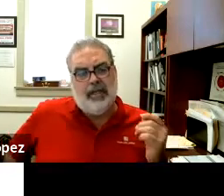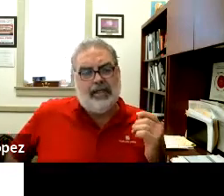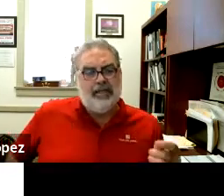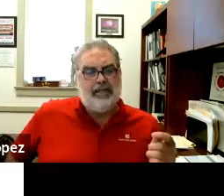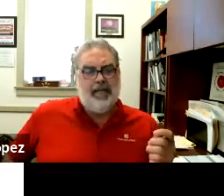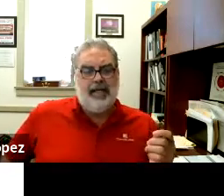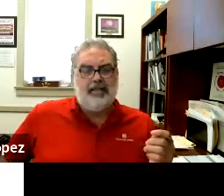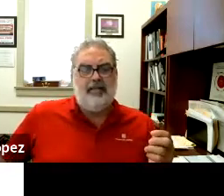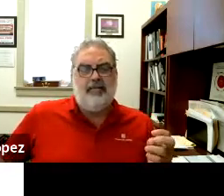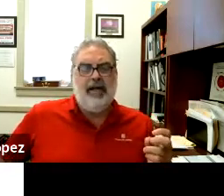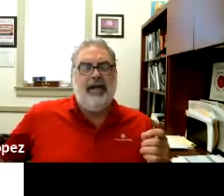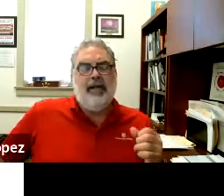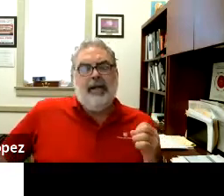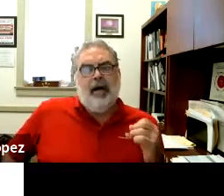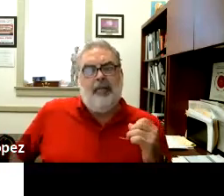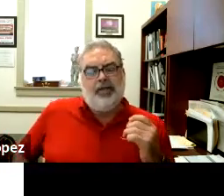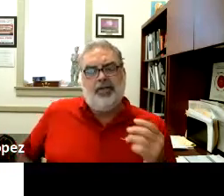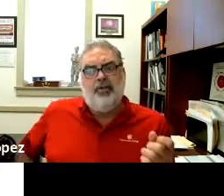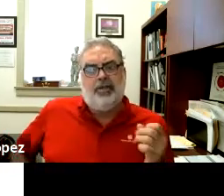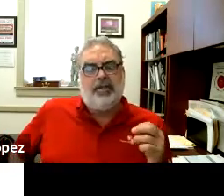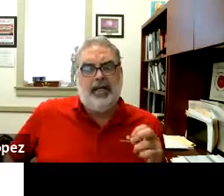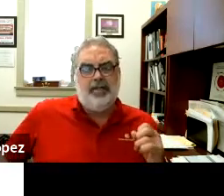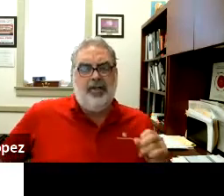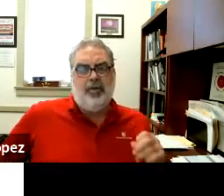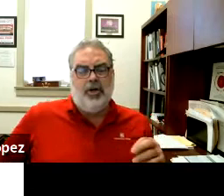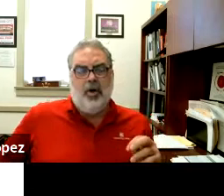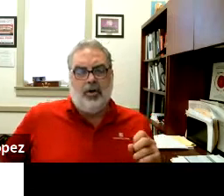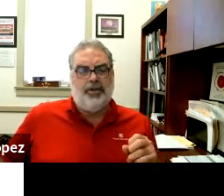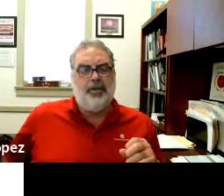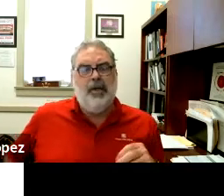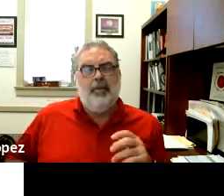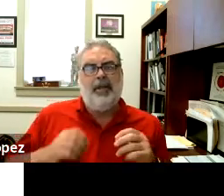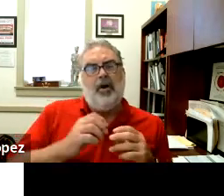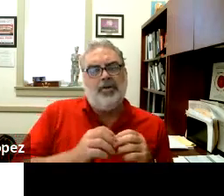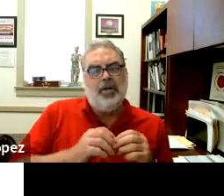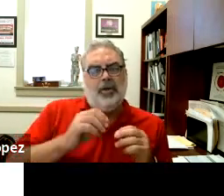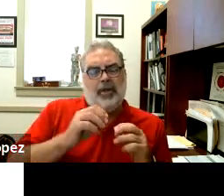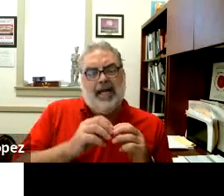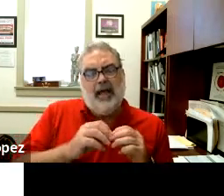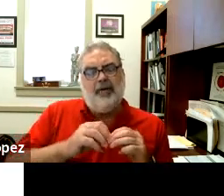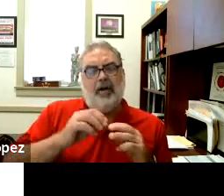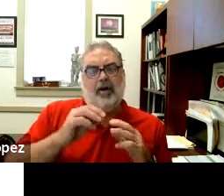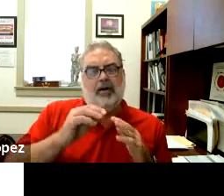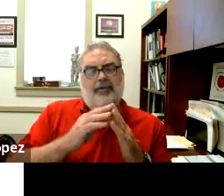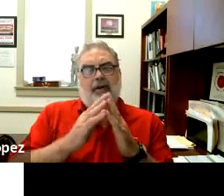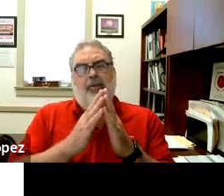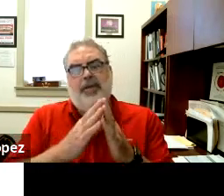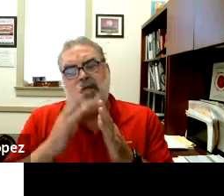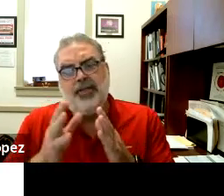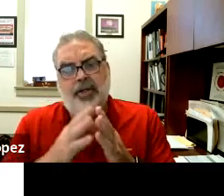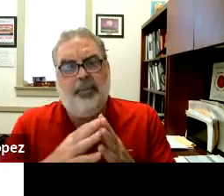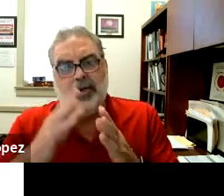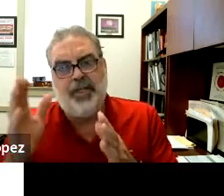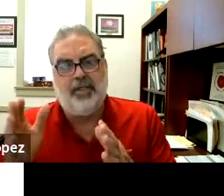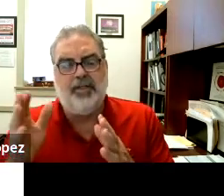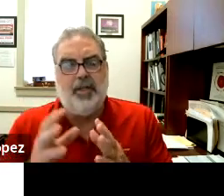things like success, right? A student's success in your course, but then also that level of